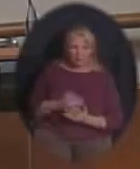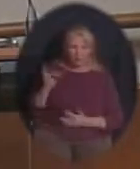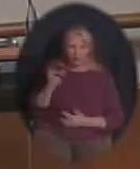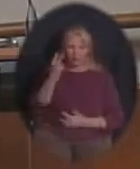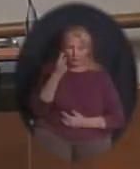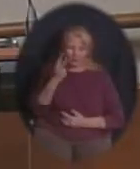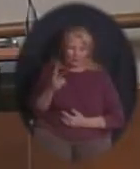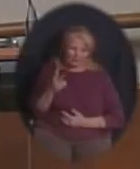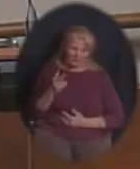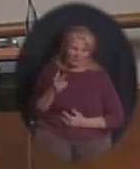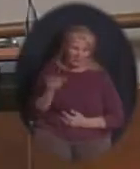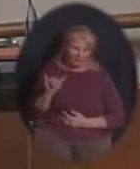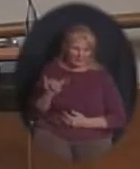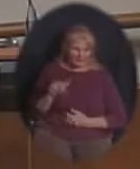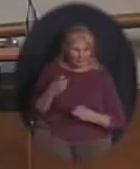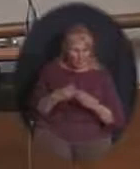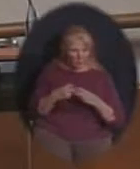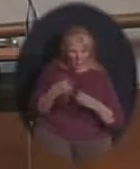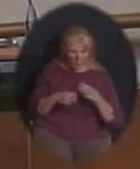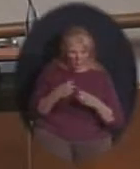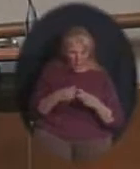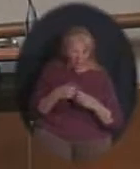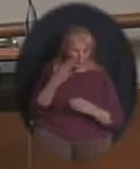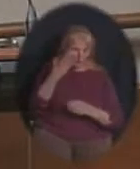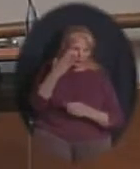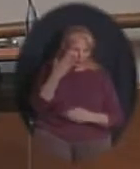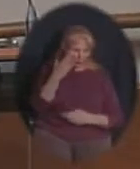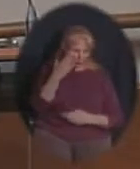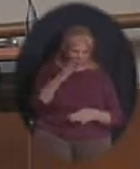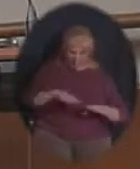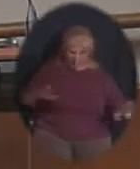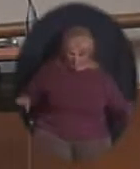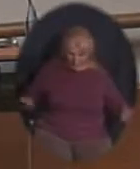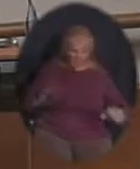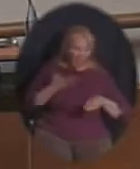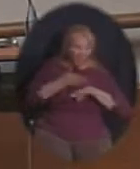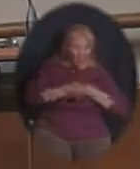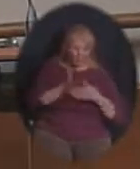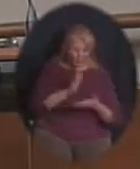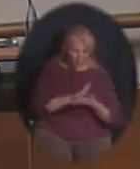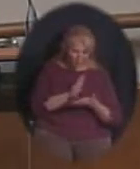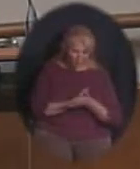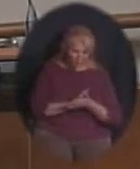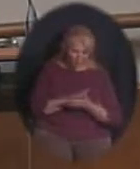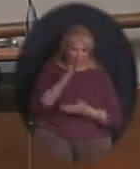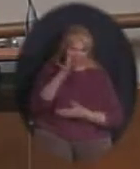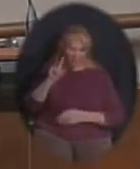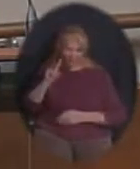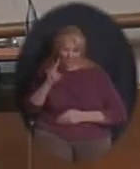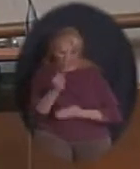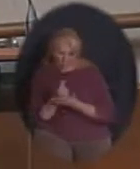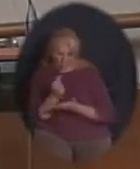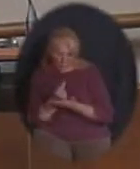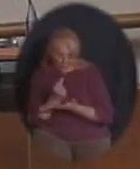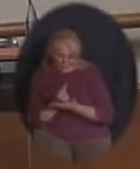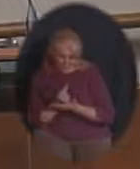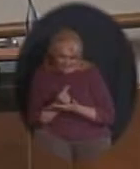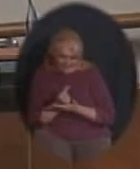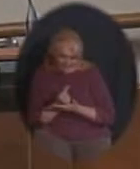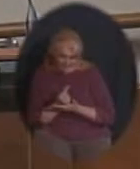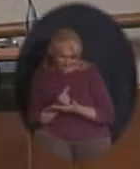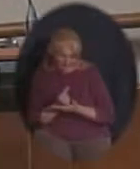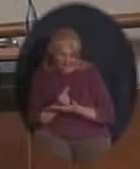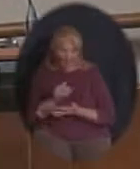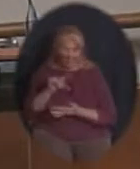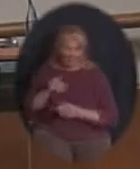similar problem with the kids coming after school. We're talking about first graders. This is the first year they've gone to school all day long. And